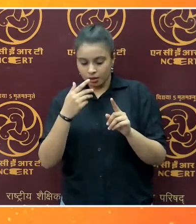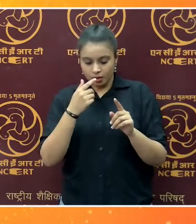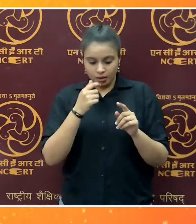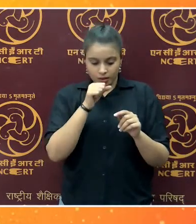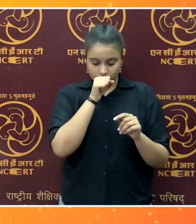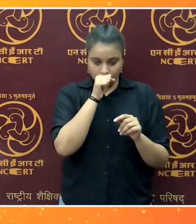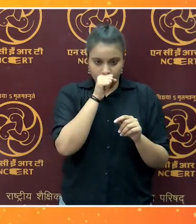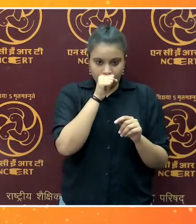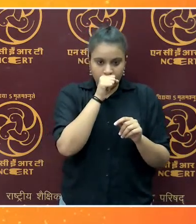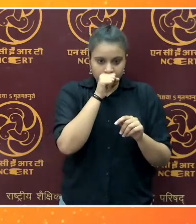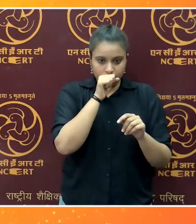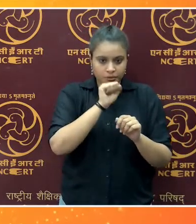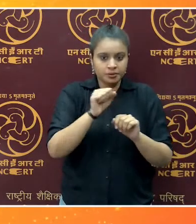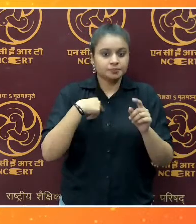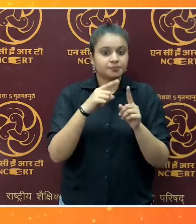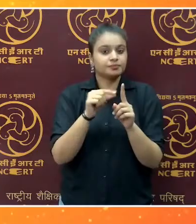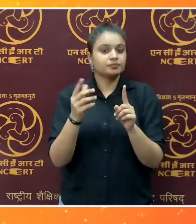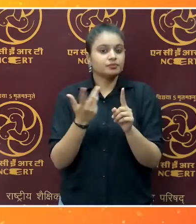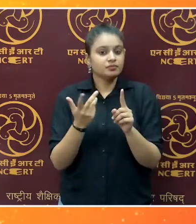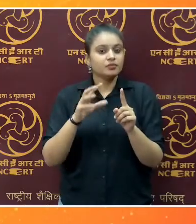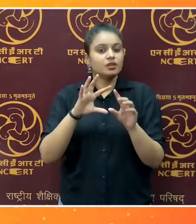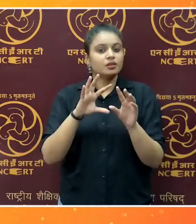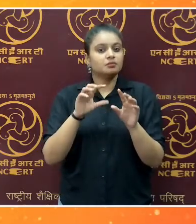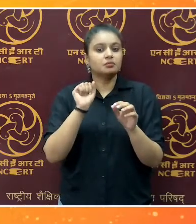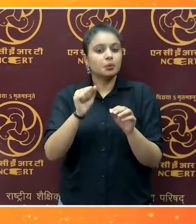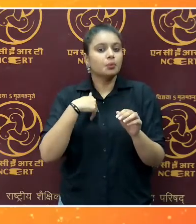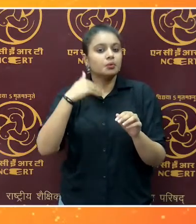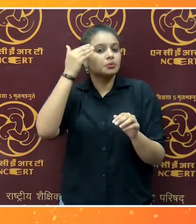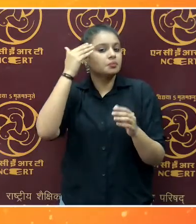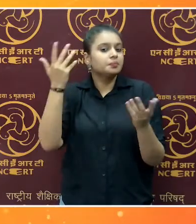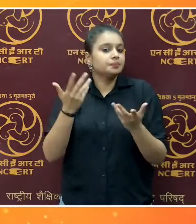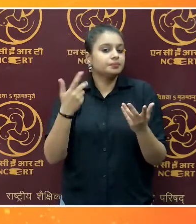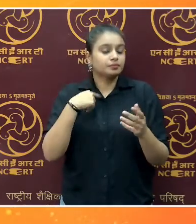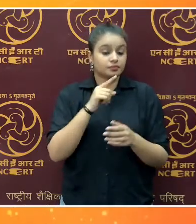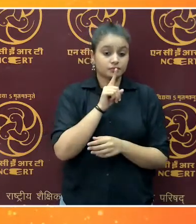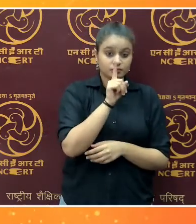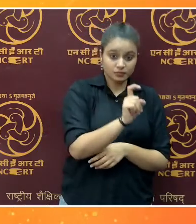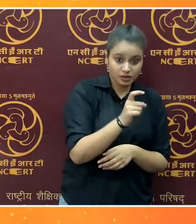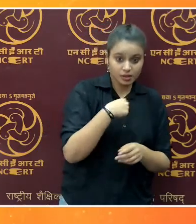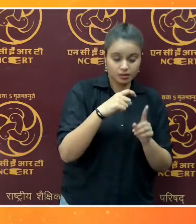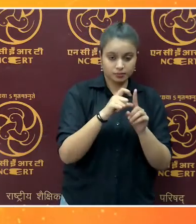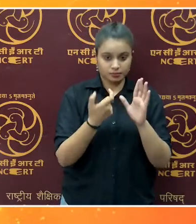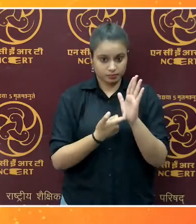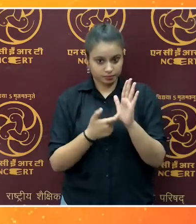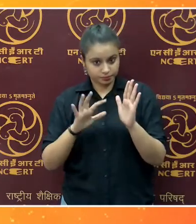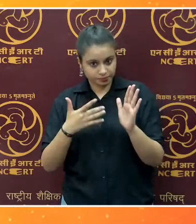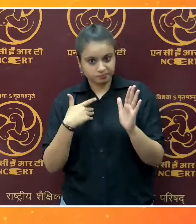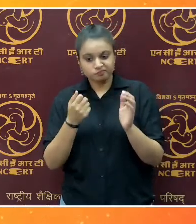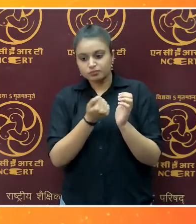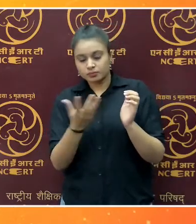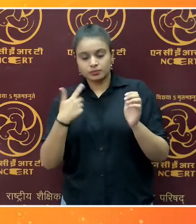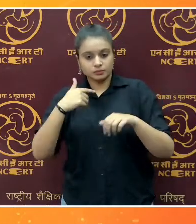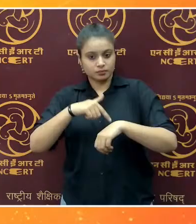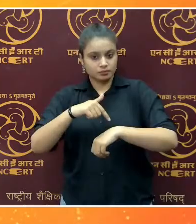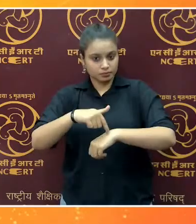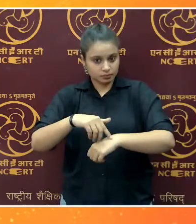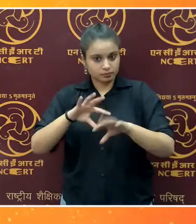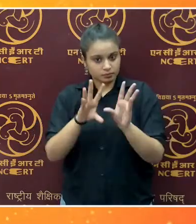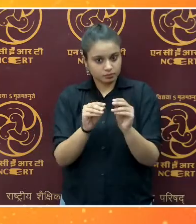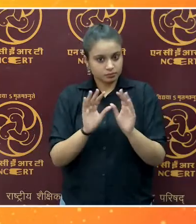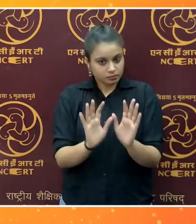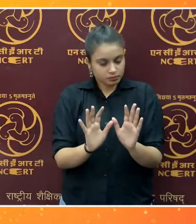things. So he shows a dog twitching his nose and he asks Dr. Dolittle, do you know what it means? And Dr. Dolittle says, I